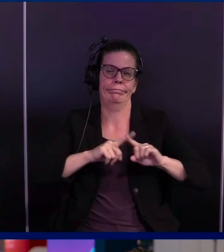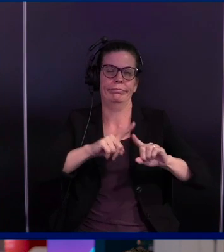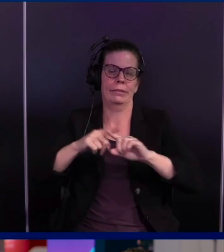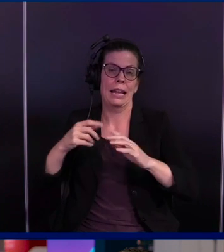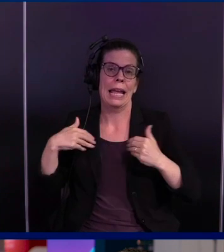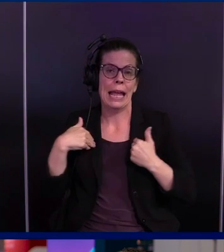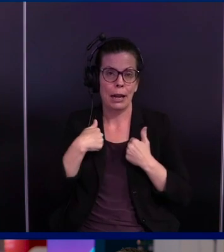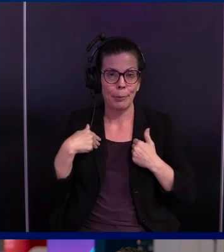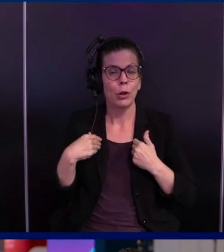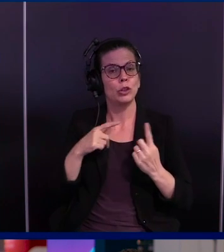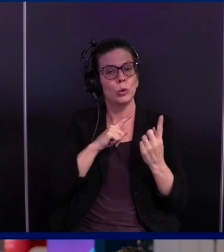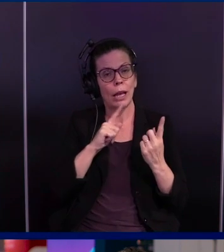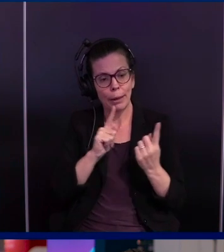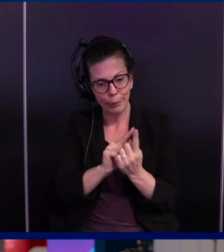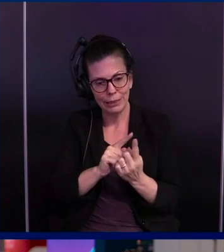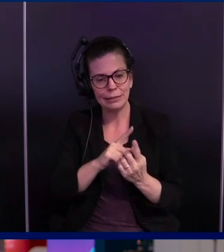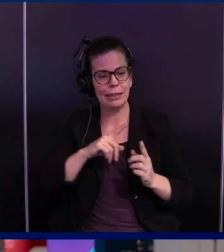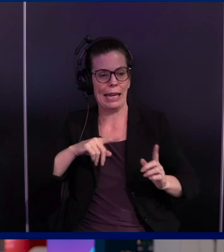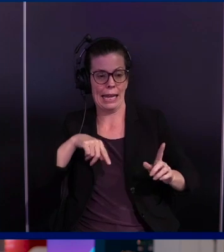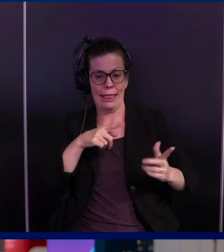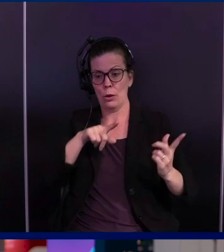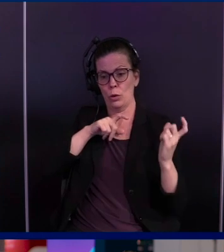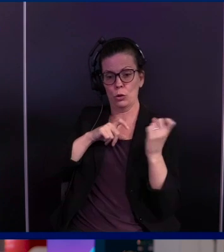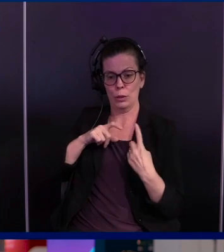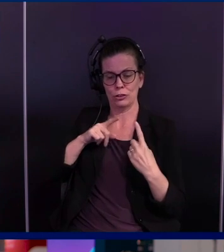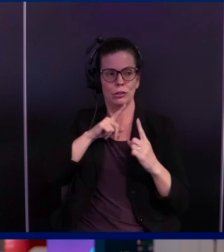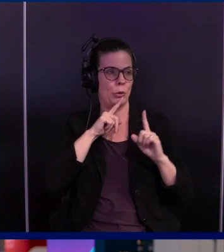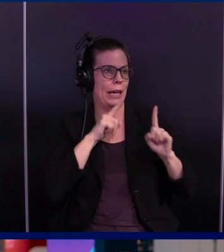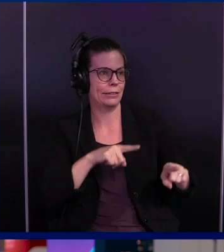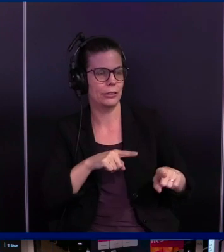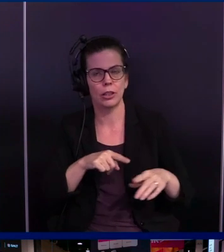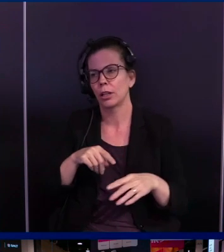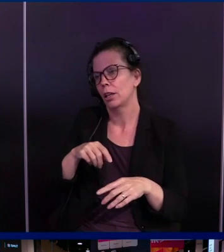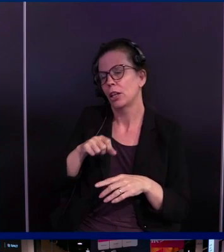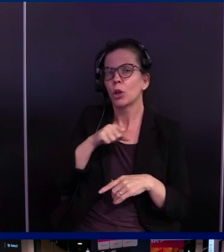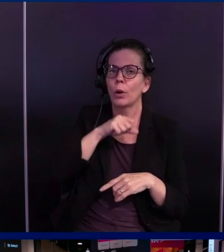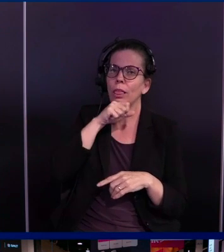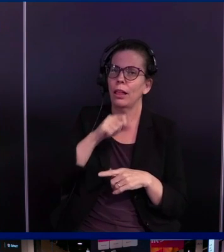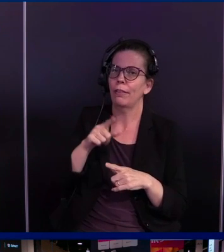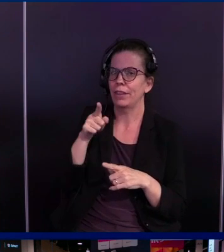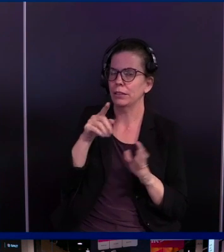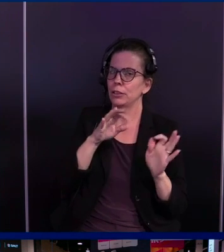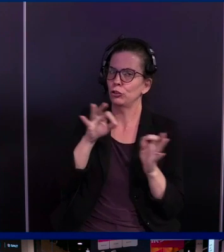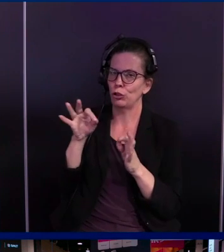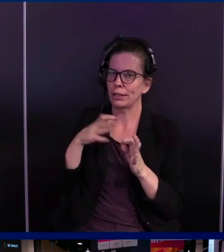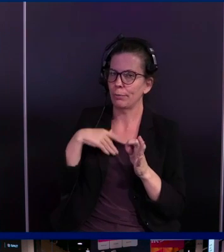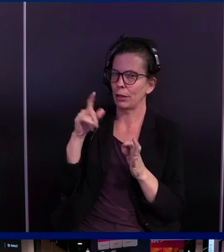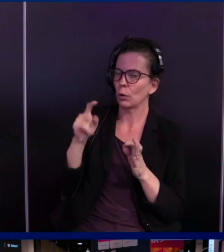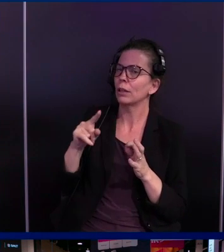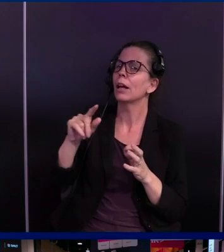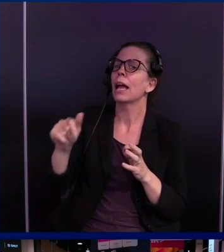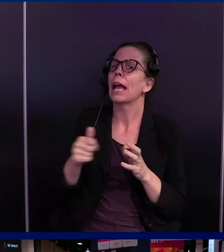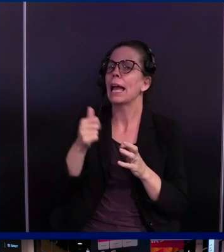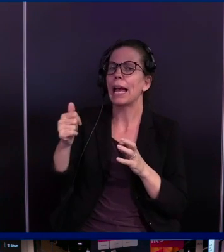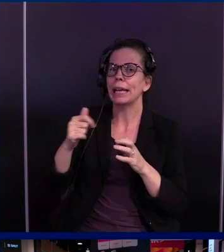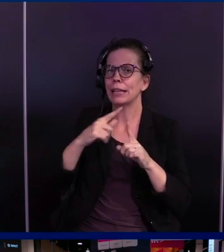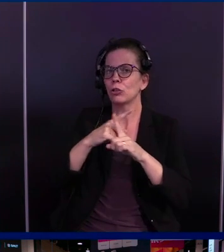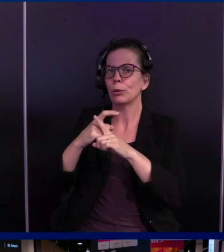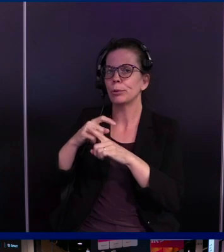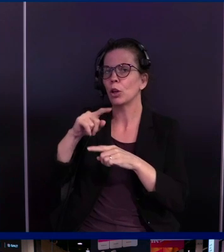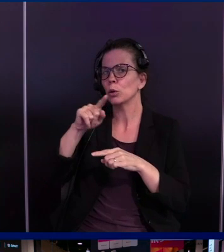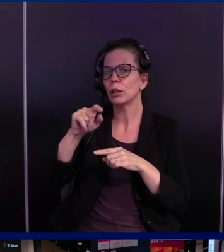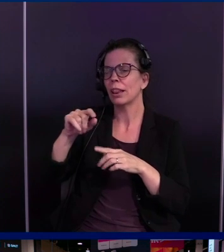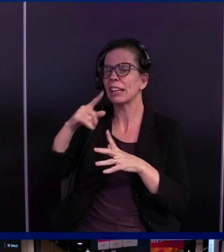and answer their questions. You're going to love how distracting this question is. Are there any cryptozoological animals